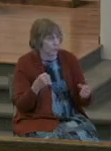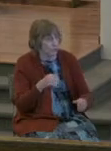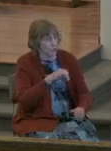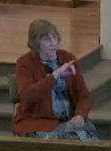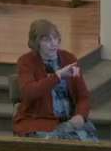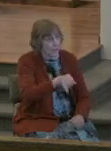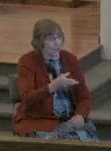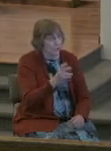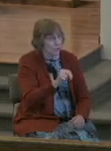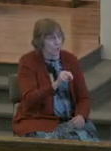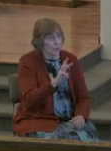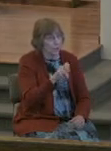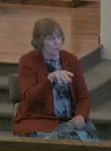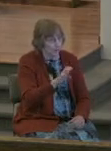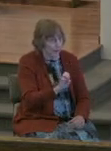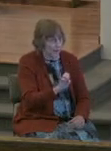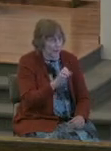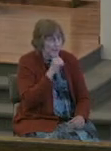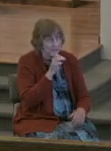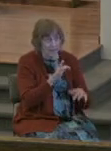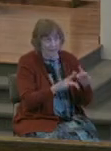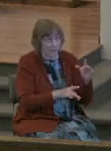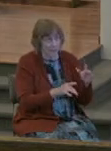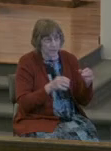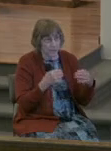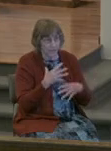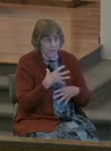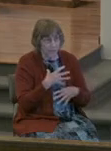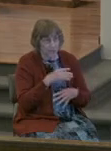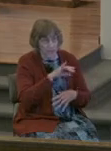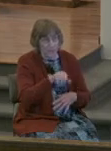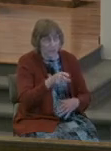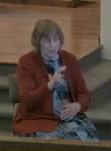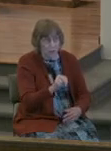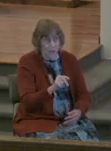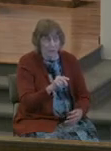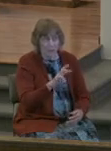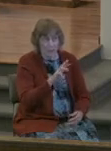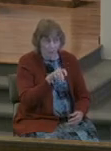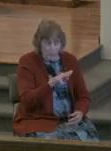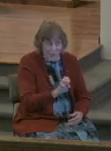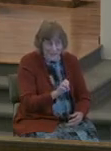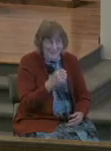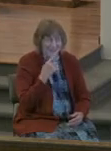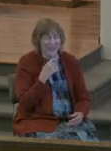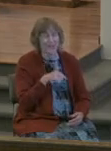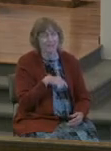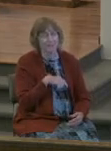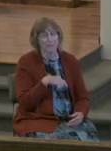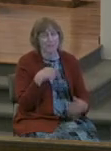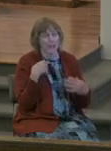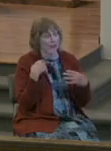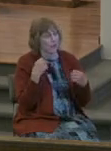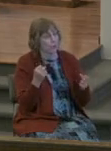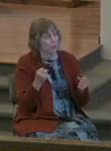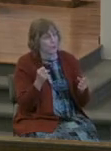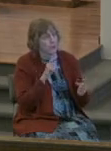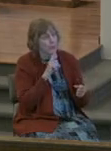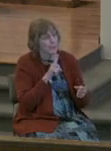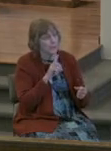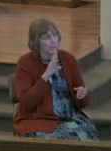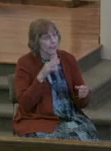courage is not the absence of fear, right? John Wayne said that courage is